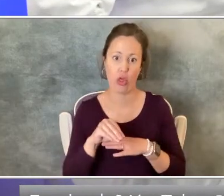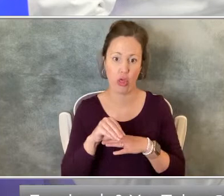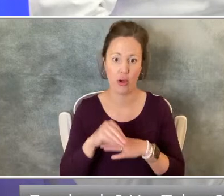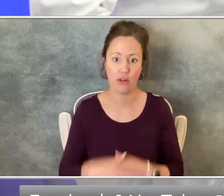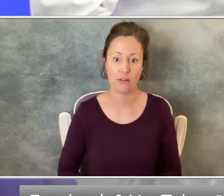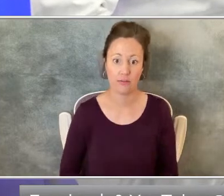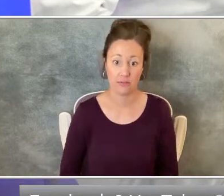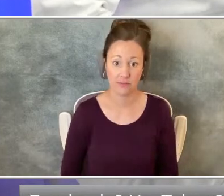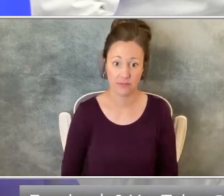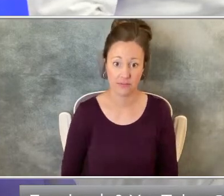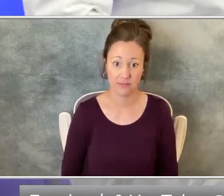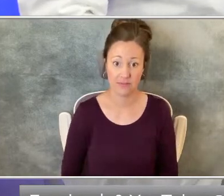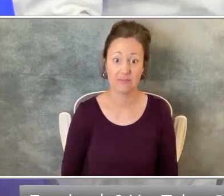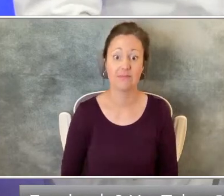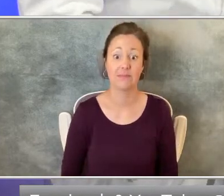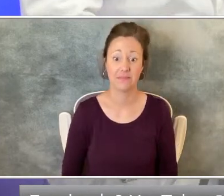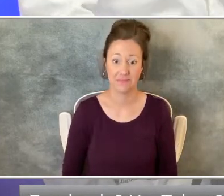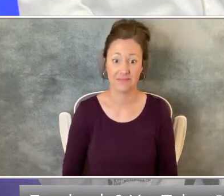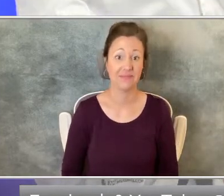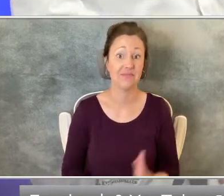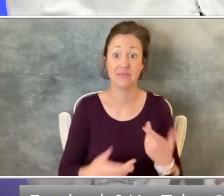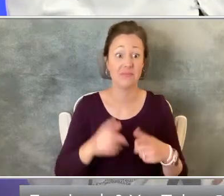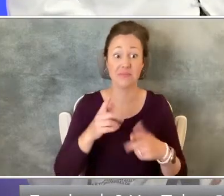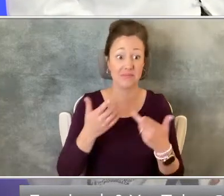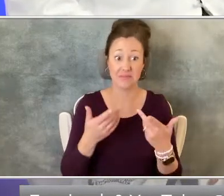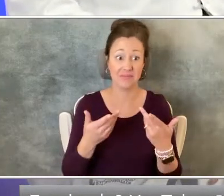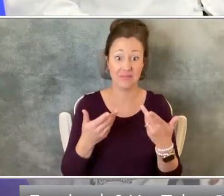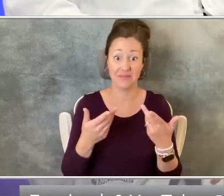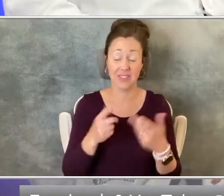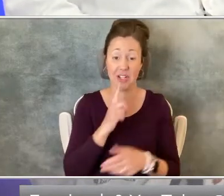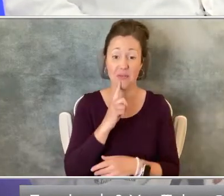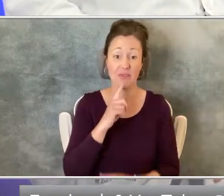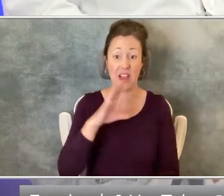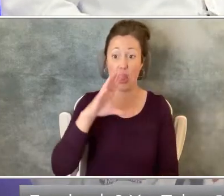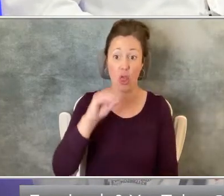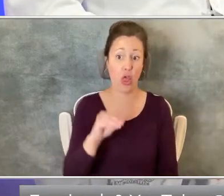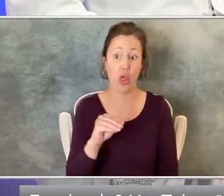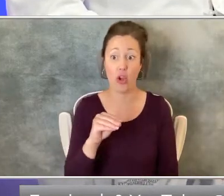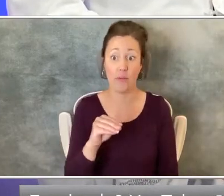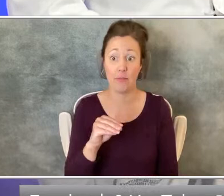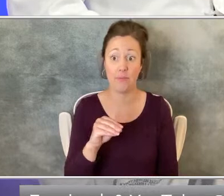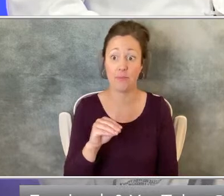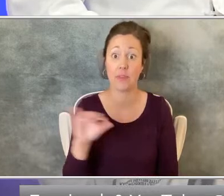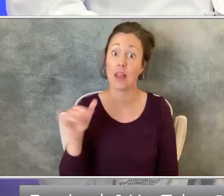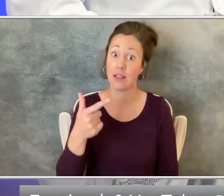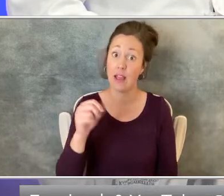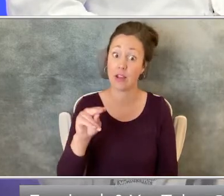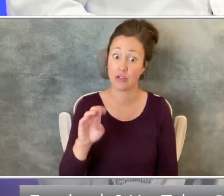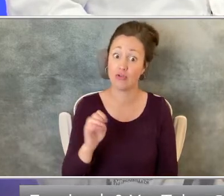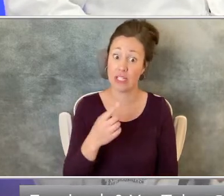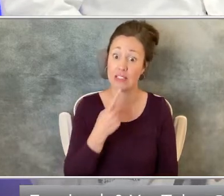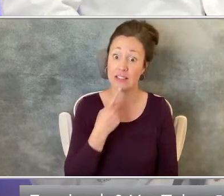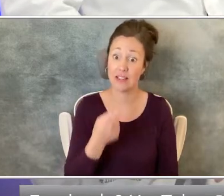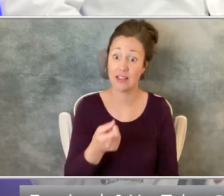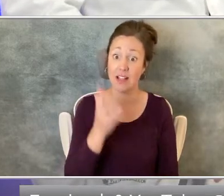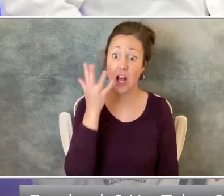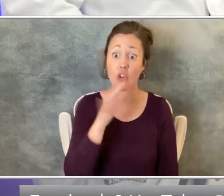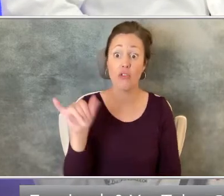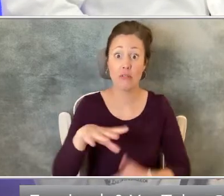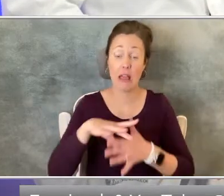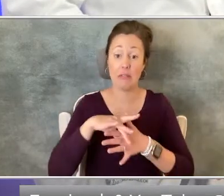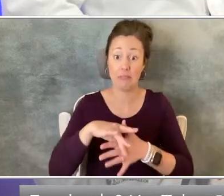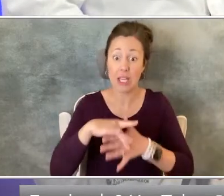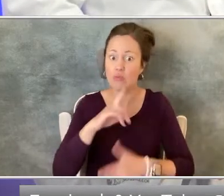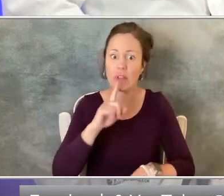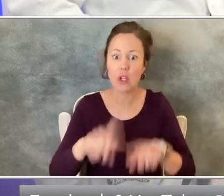put your index finger in the heart. It does look like, as Gene said, a piece of meat. You can't see anything